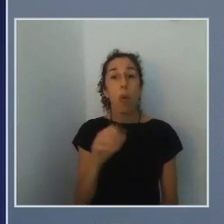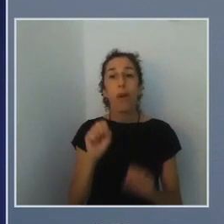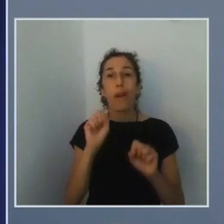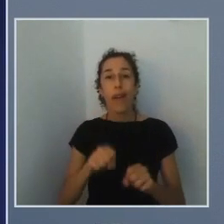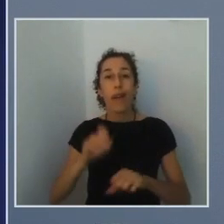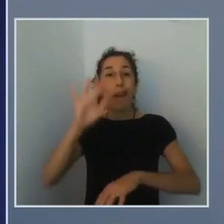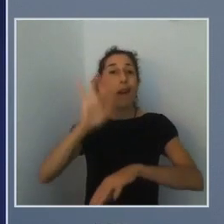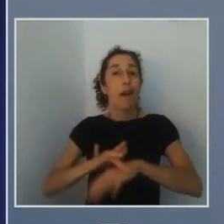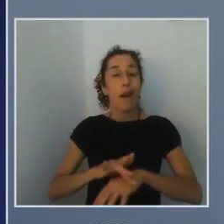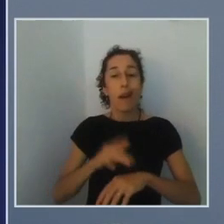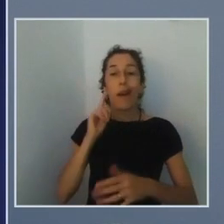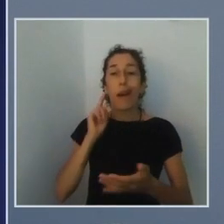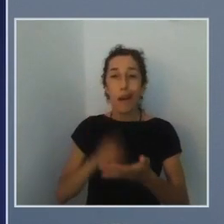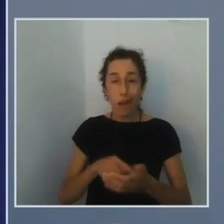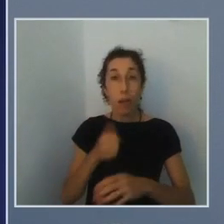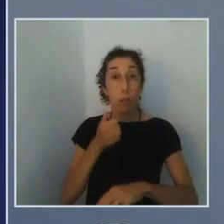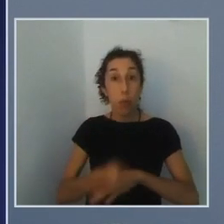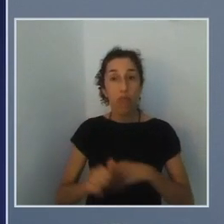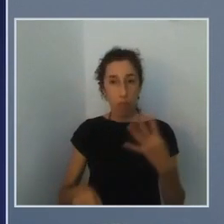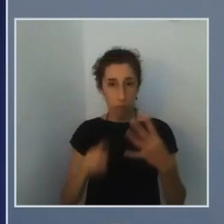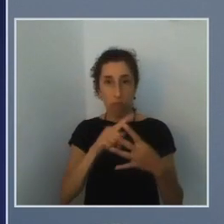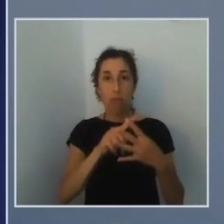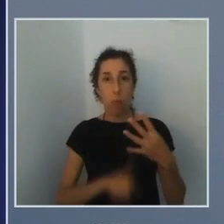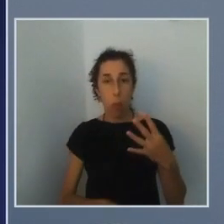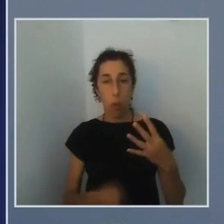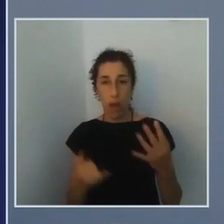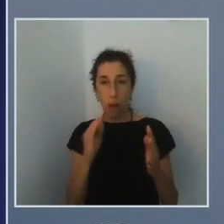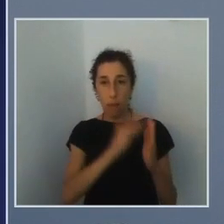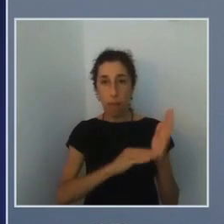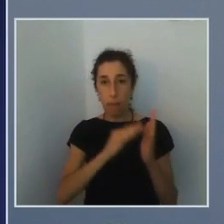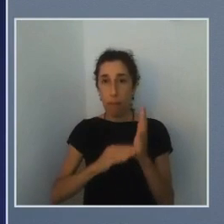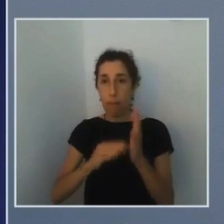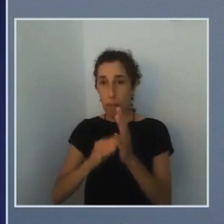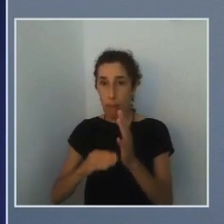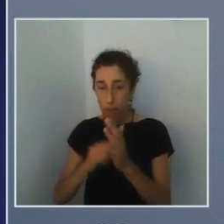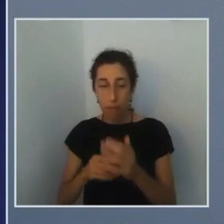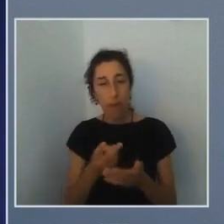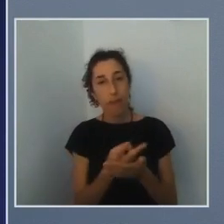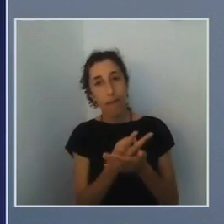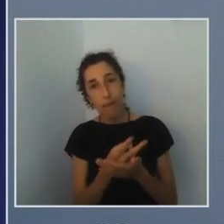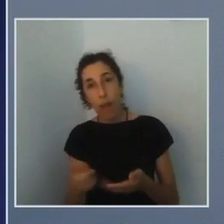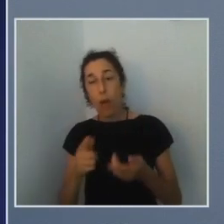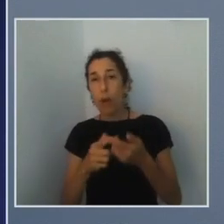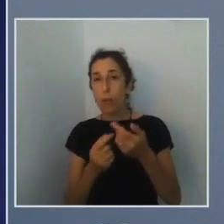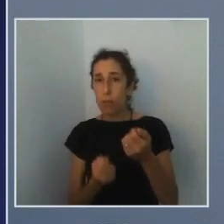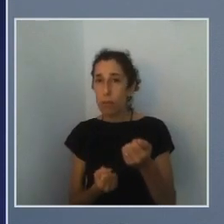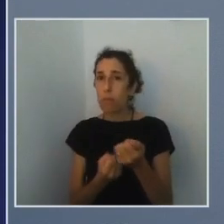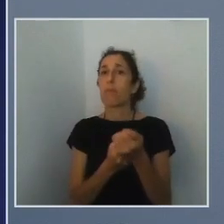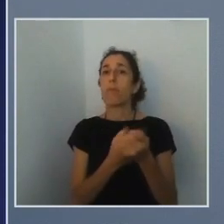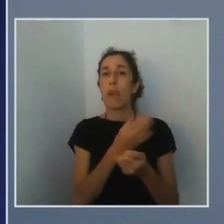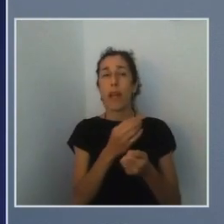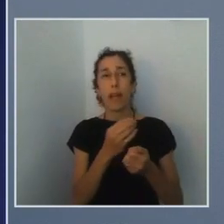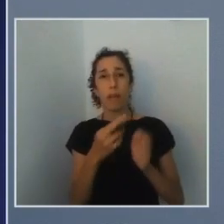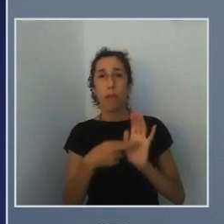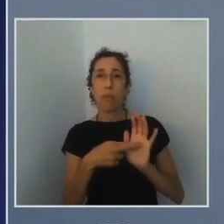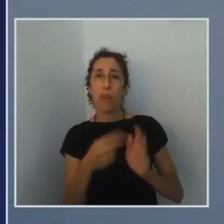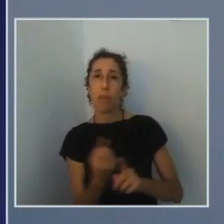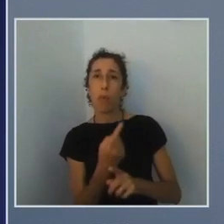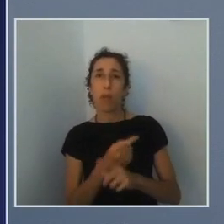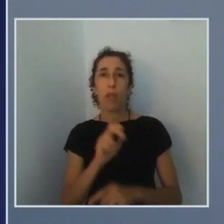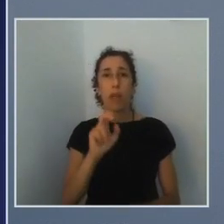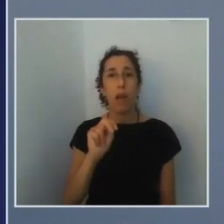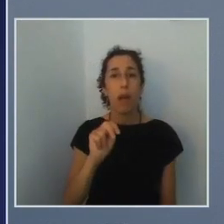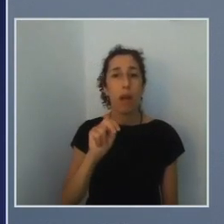their fiduciary duty to the NRA. They used millions